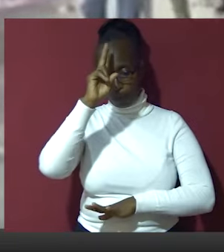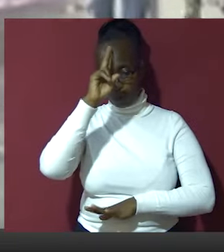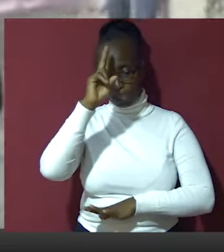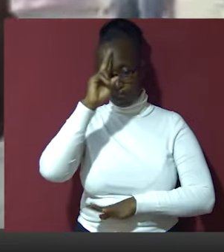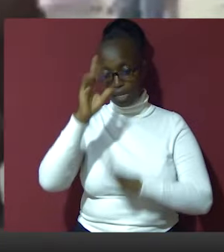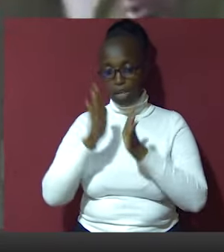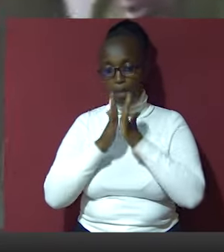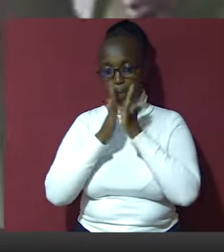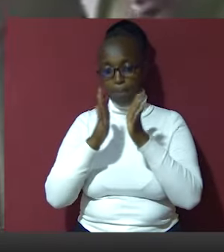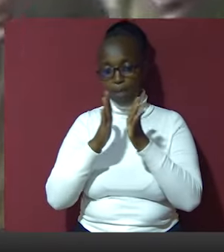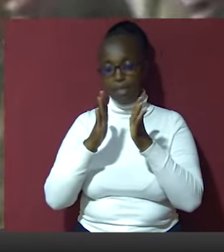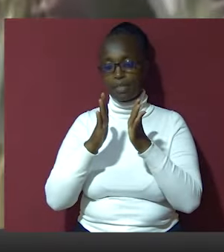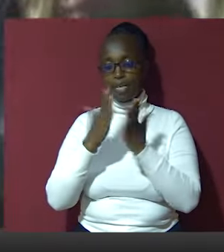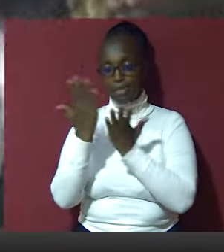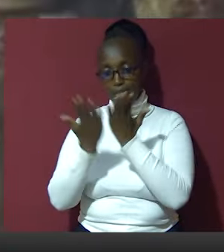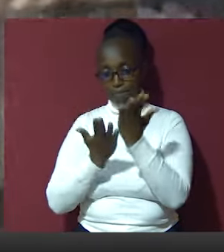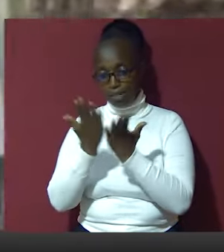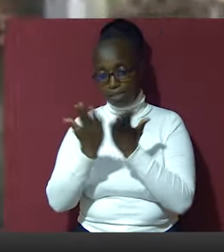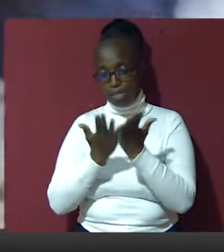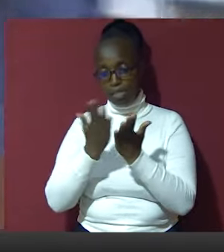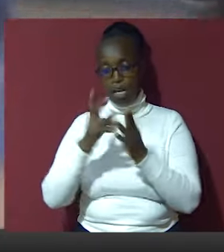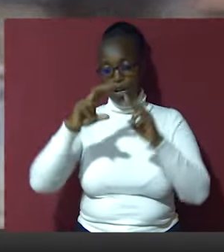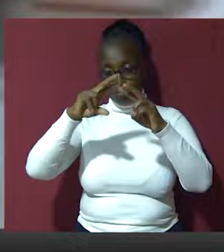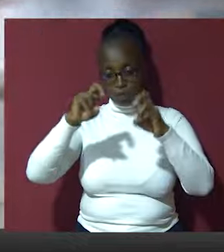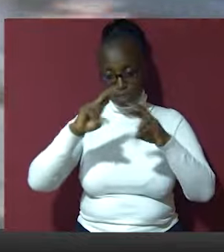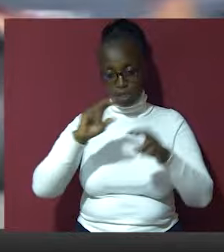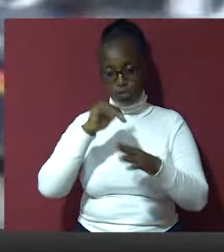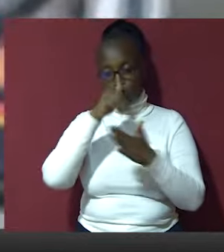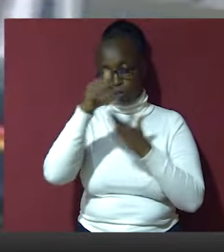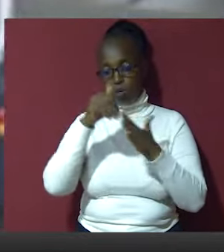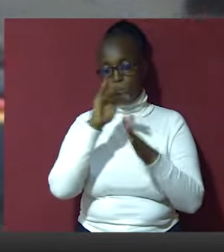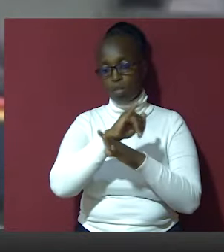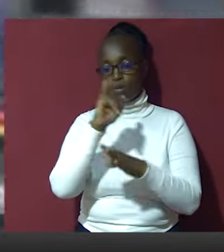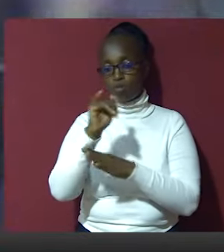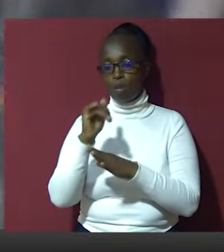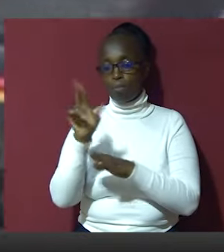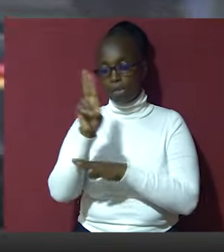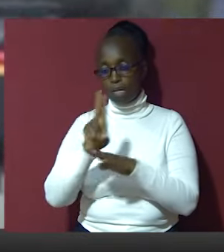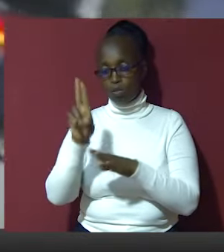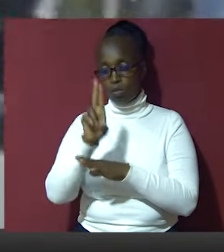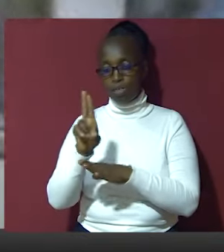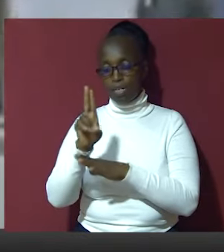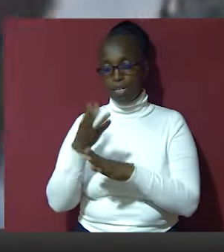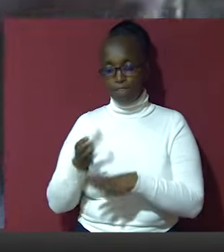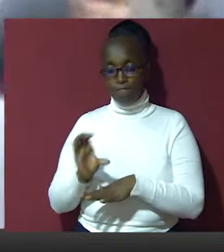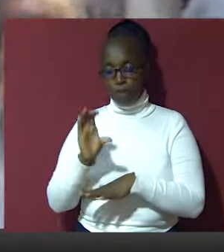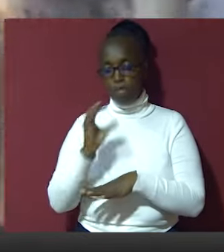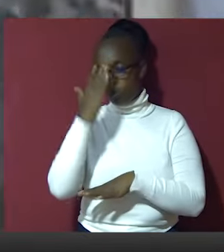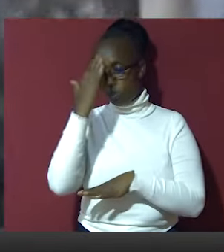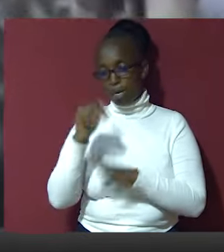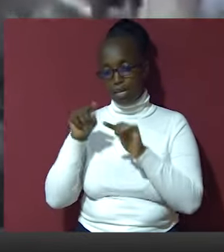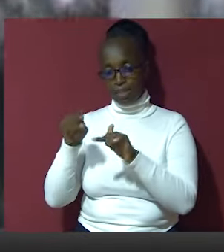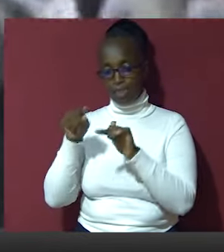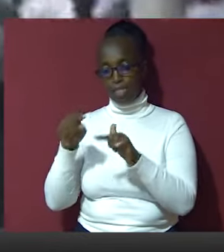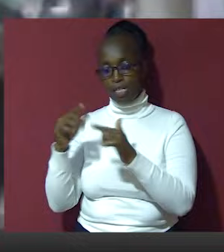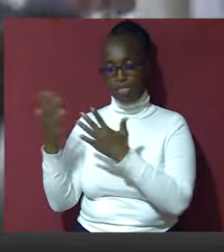mashtaka ya umma kuchunguza maafisa wa polisi waliokuwa wakitumia nguvu kupita kiasi, kwani jambo hilo lilisababisha vifo na